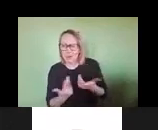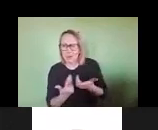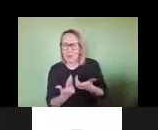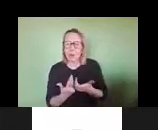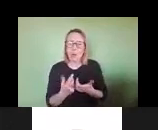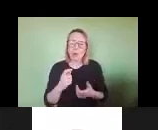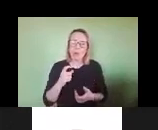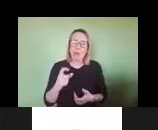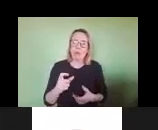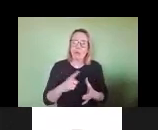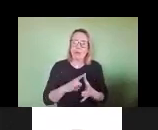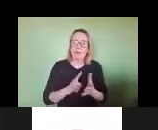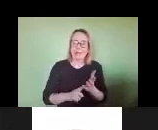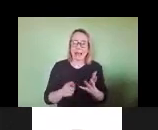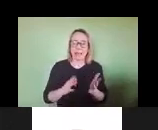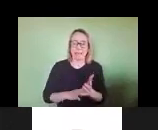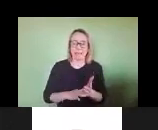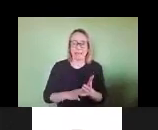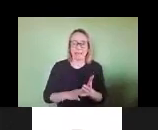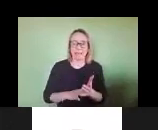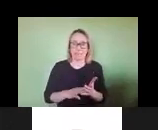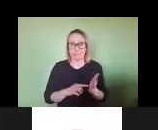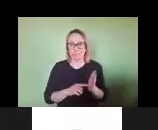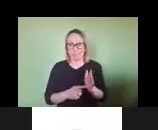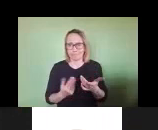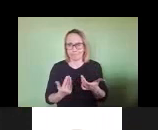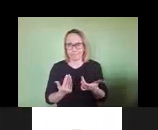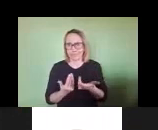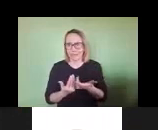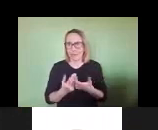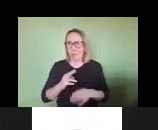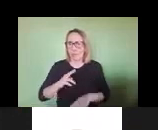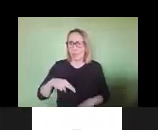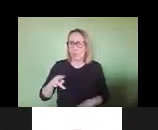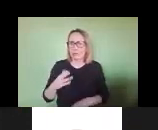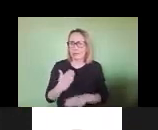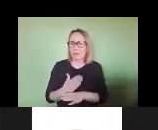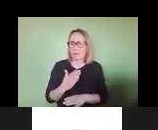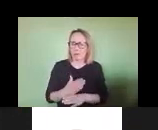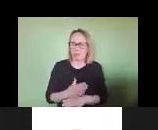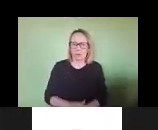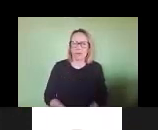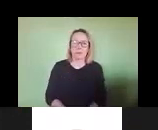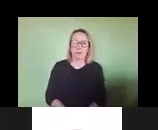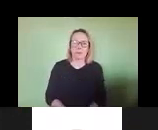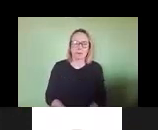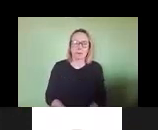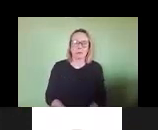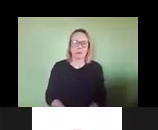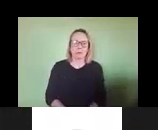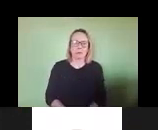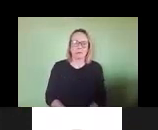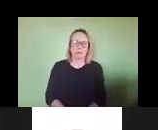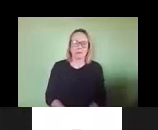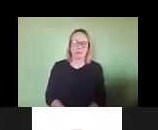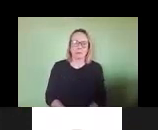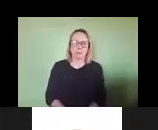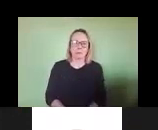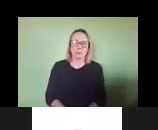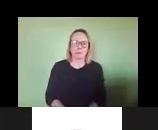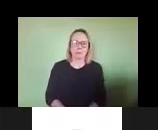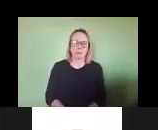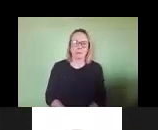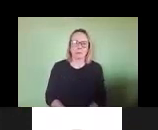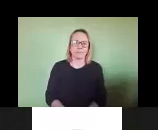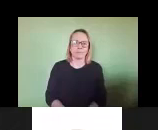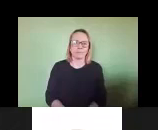was showing me how to work on WhatsApp. Callum's a The community picture, worker for send department. me a picture. Yeah.